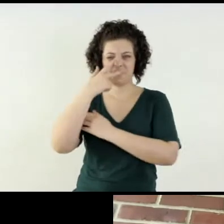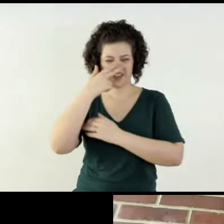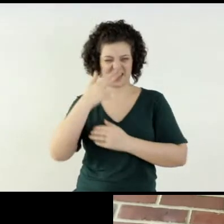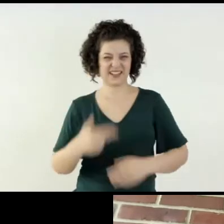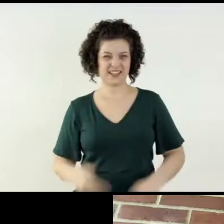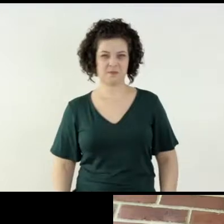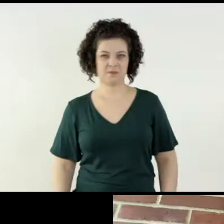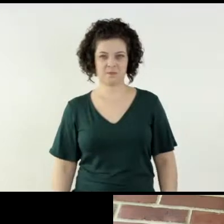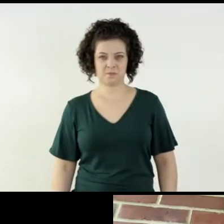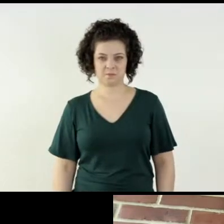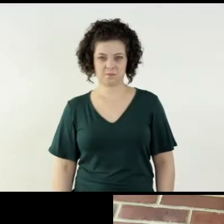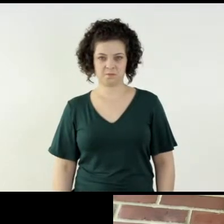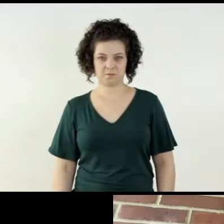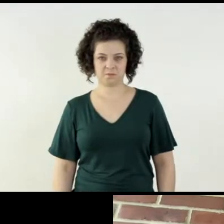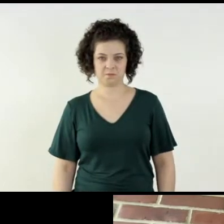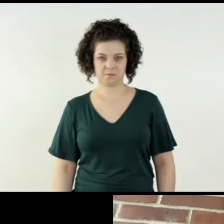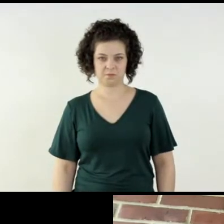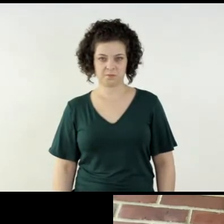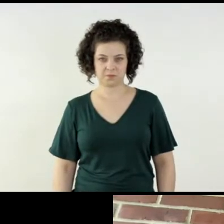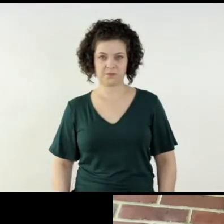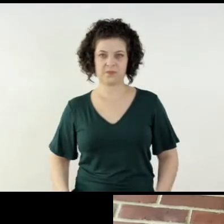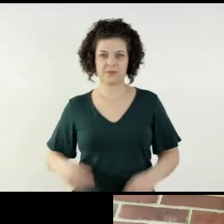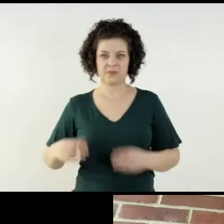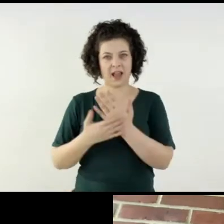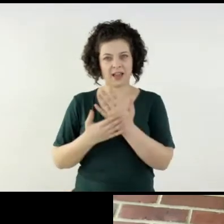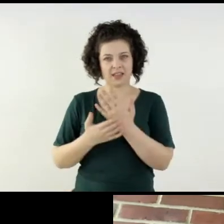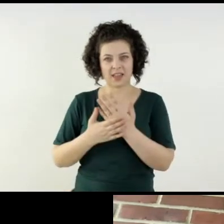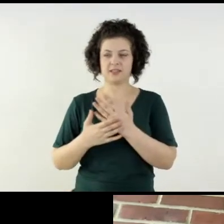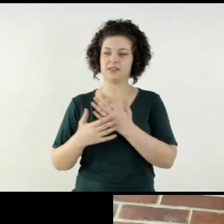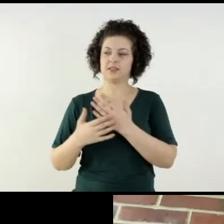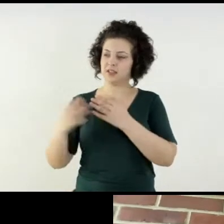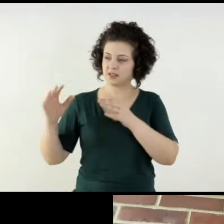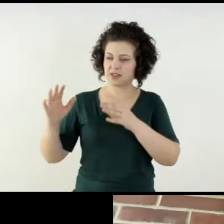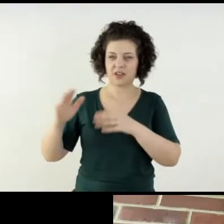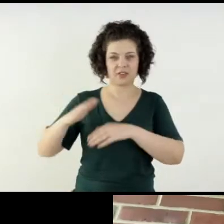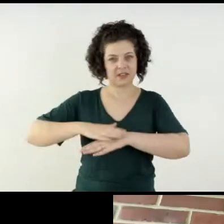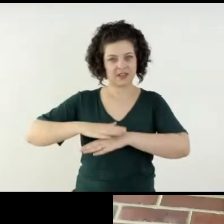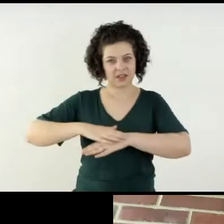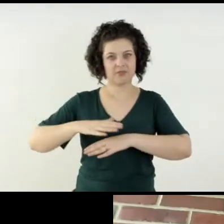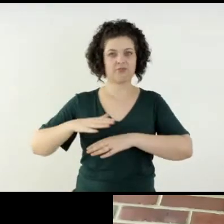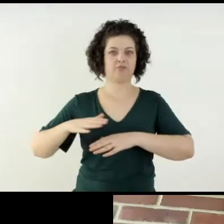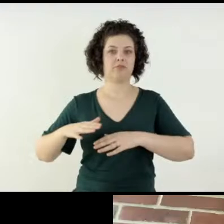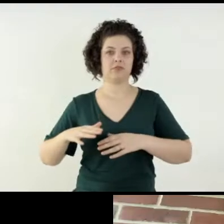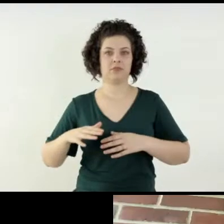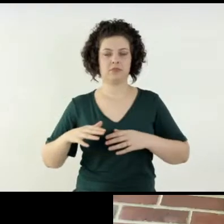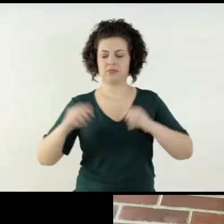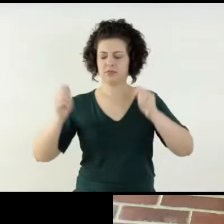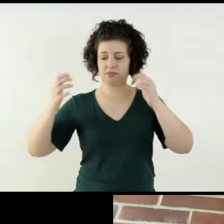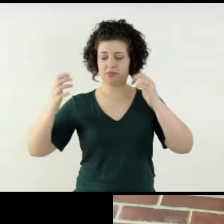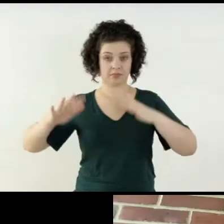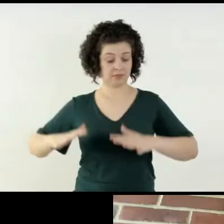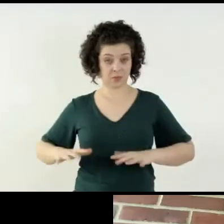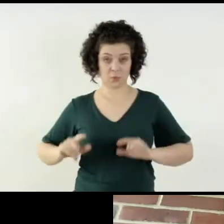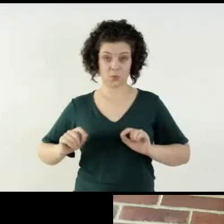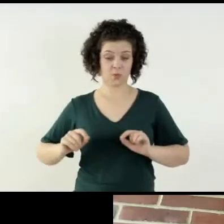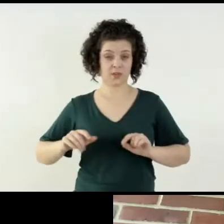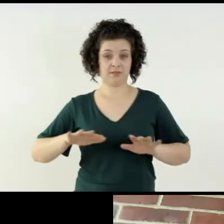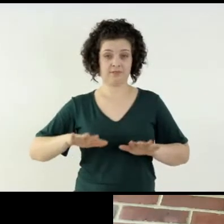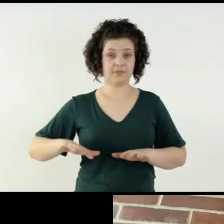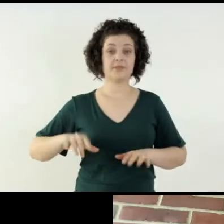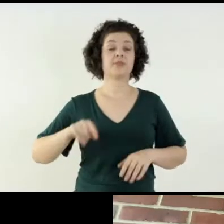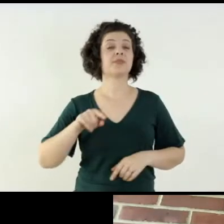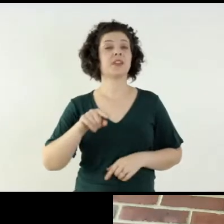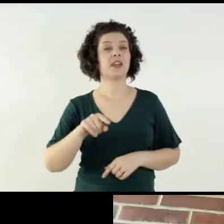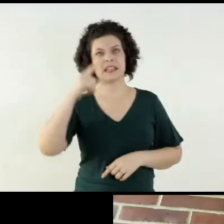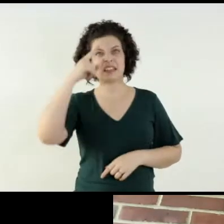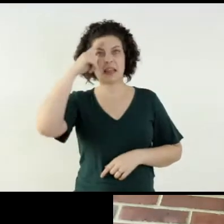as a source material, and you dismantle and you cut them, and then you kind of reinvest